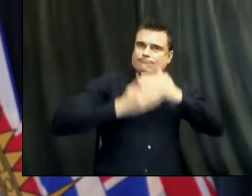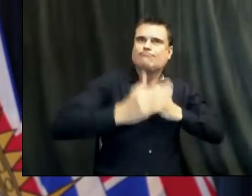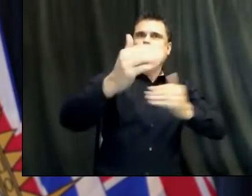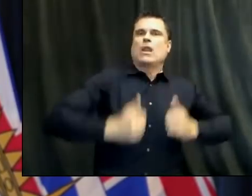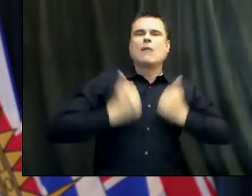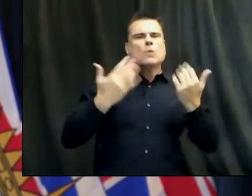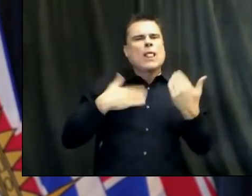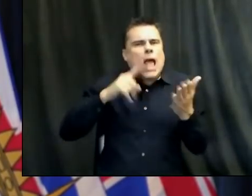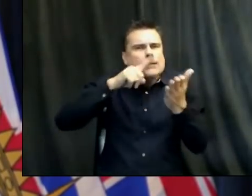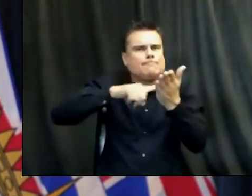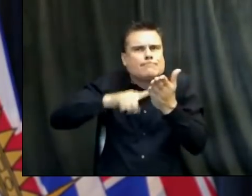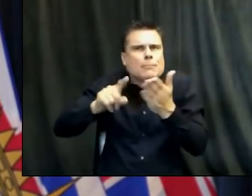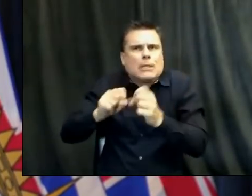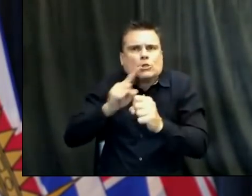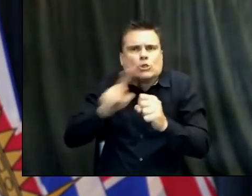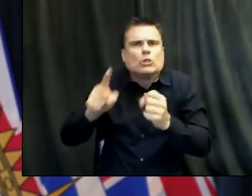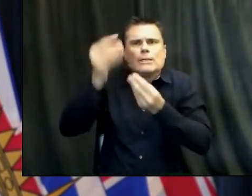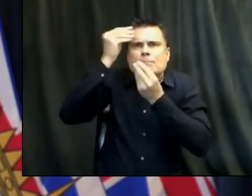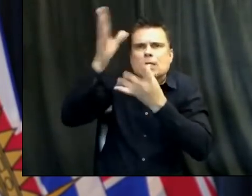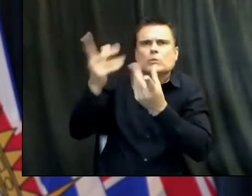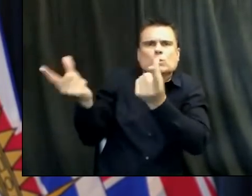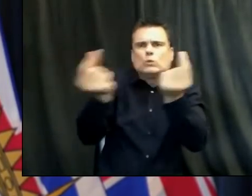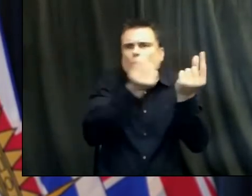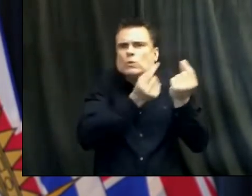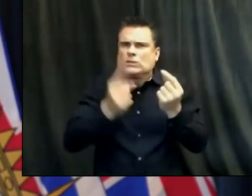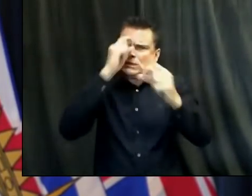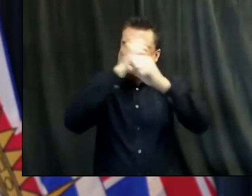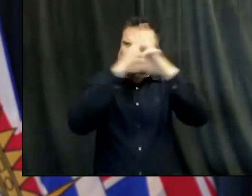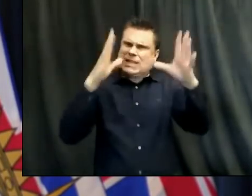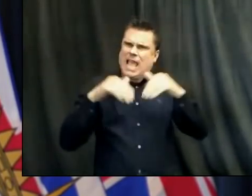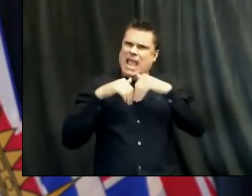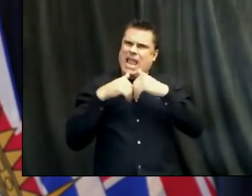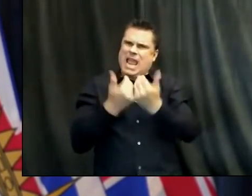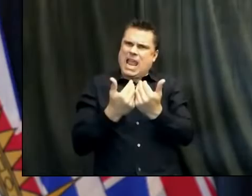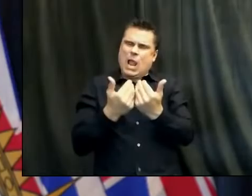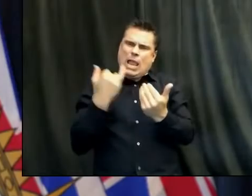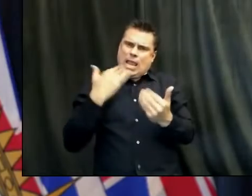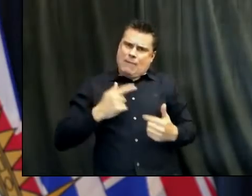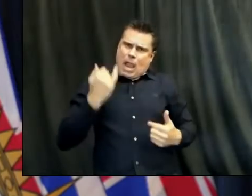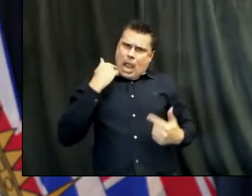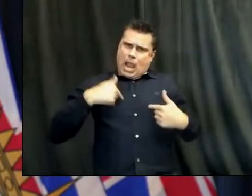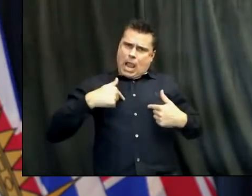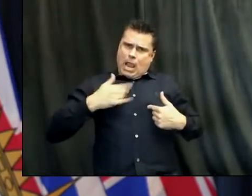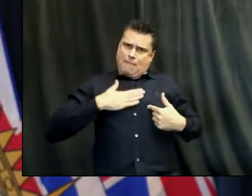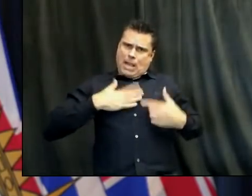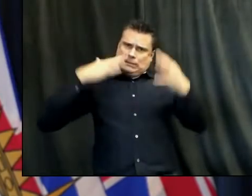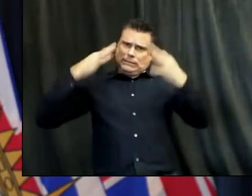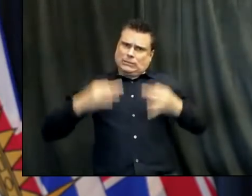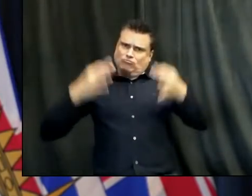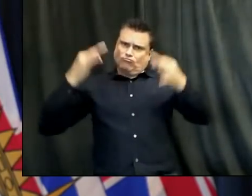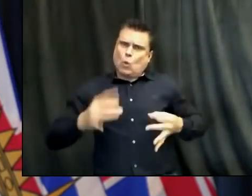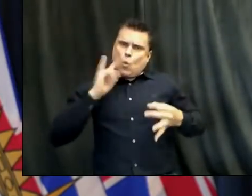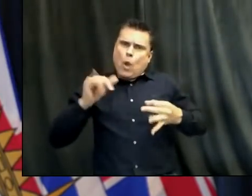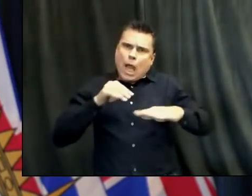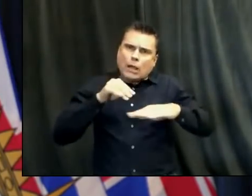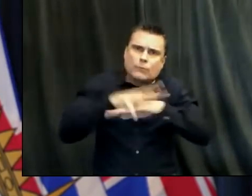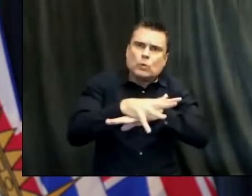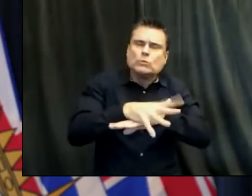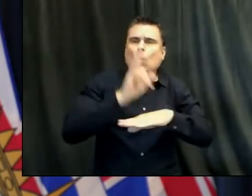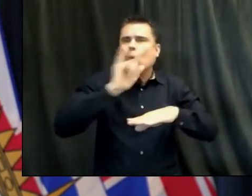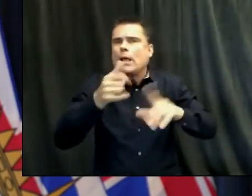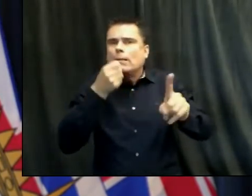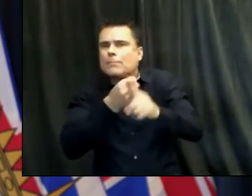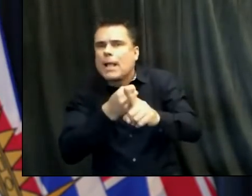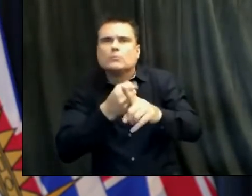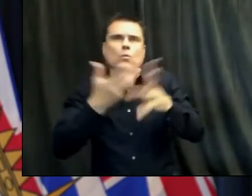do factor those in and balance those issues. We know that poverty leads to a long-term health effects